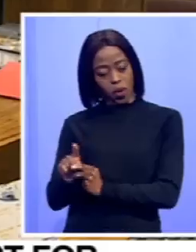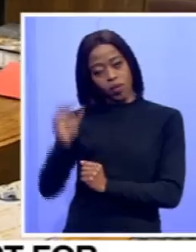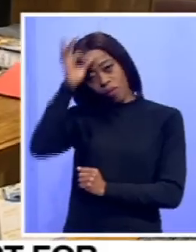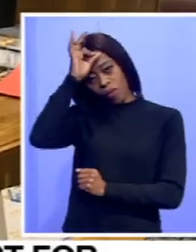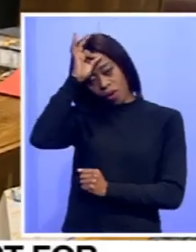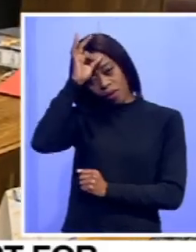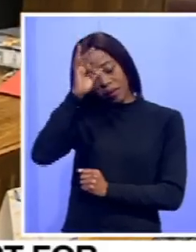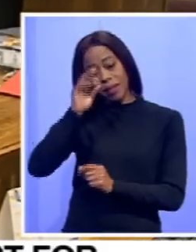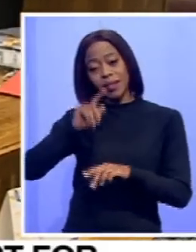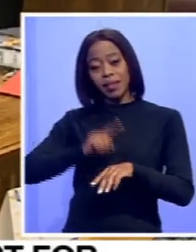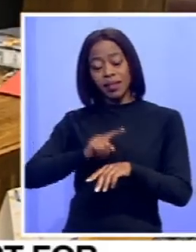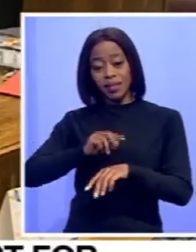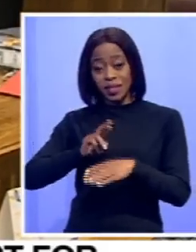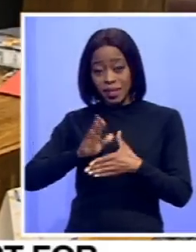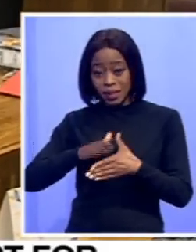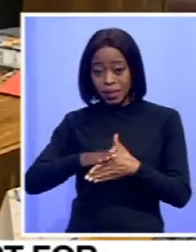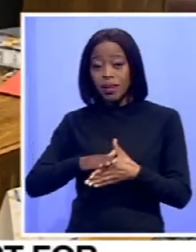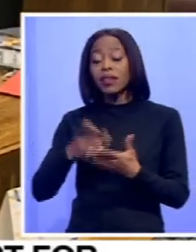place because at that stage he was still in shock.